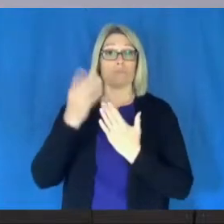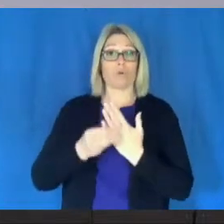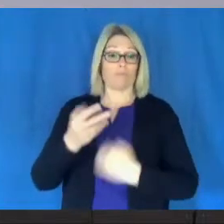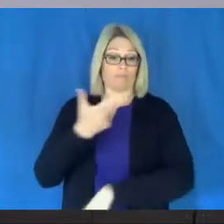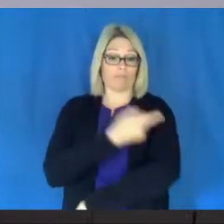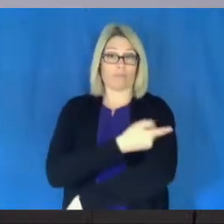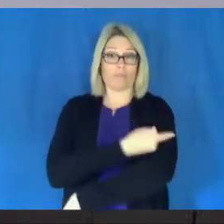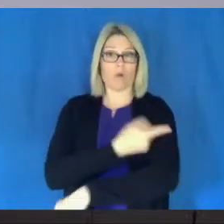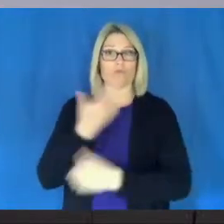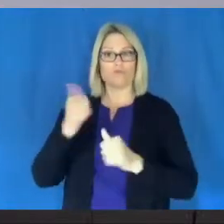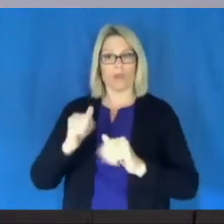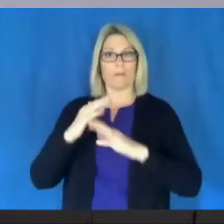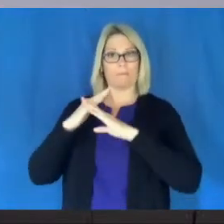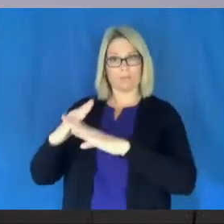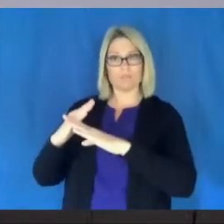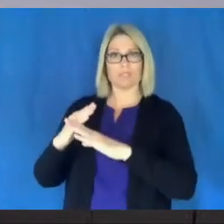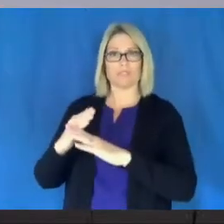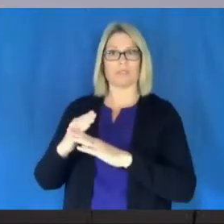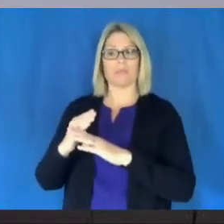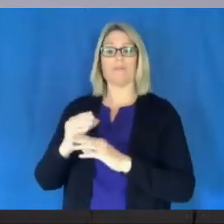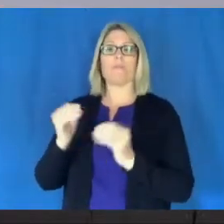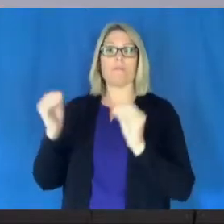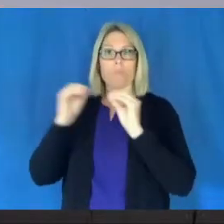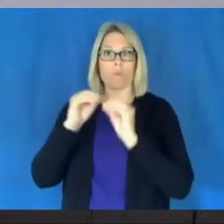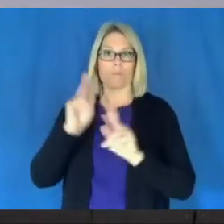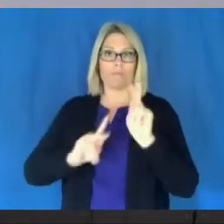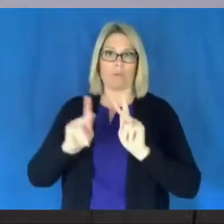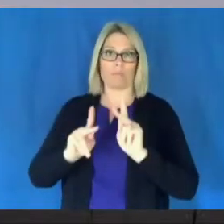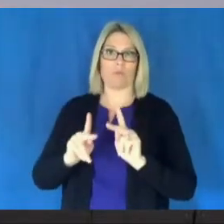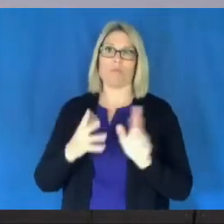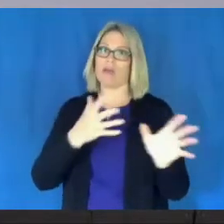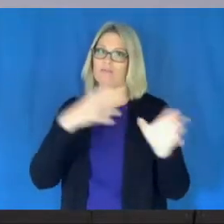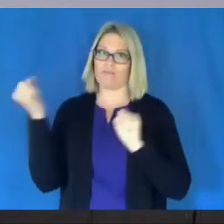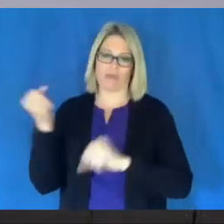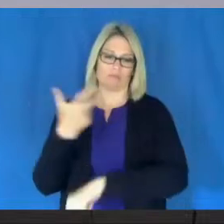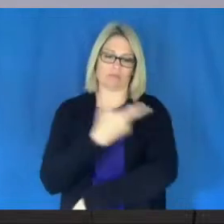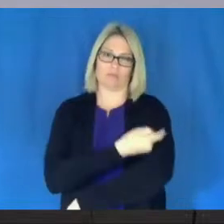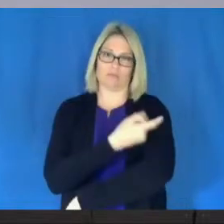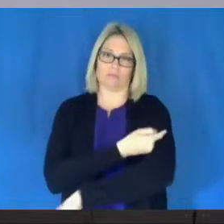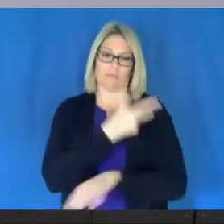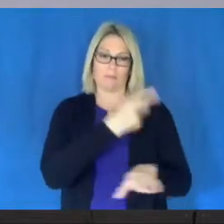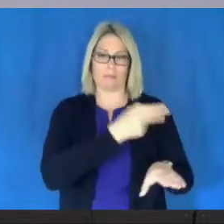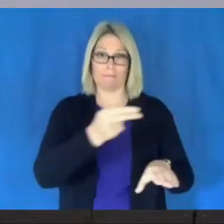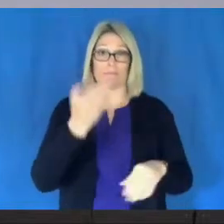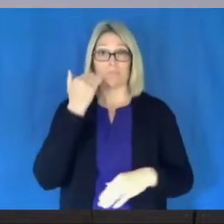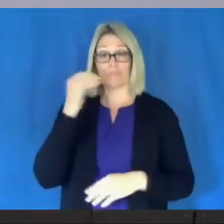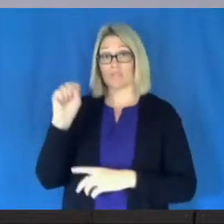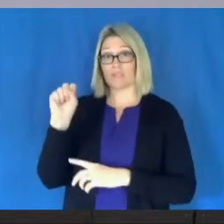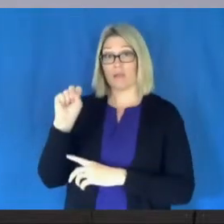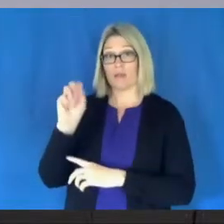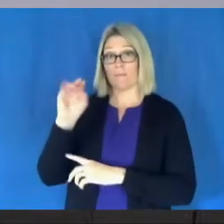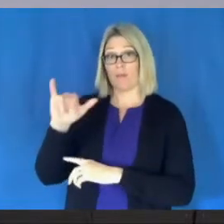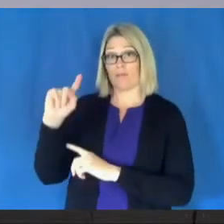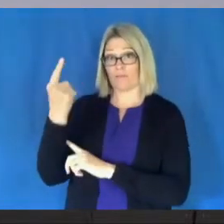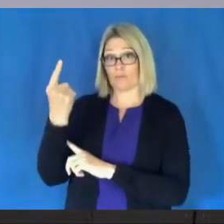protect as many people as possible, as quickly as possible. As of Saturday, May the 1st,